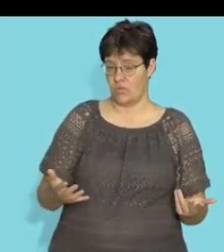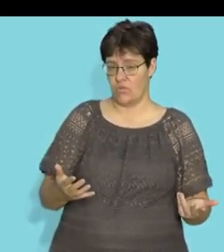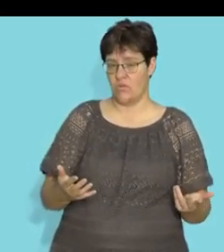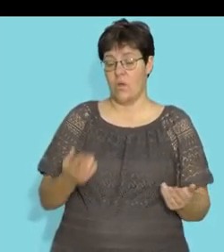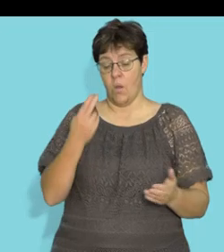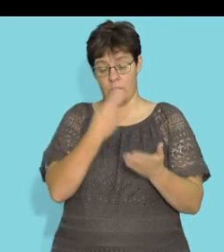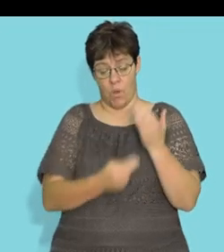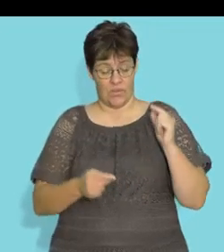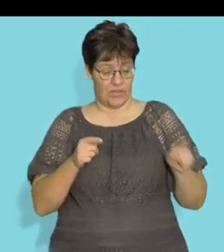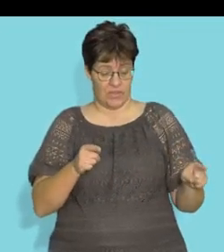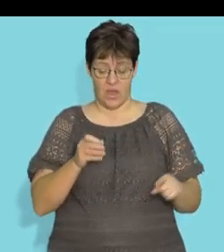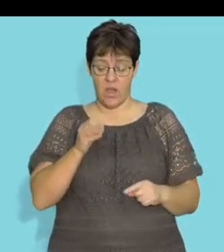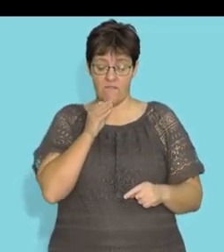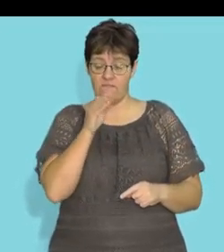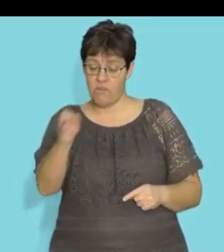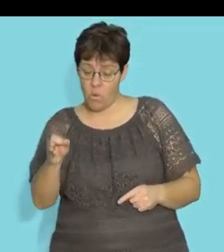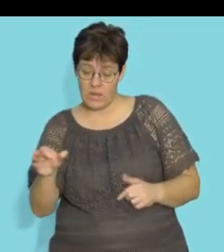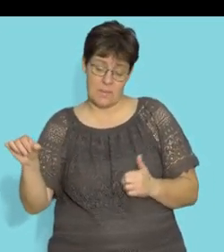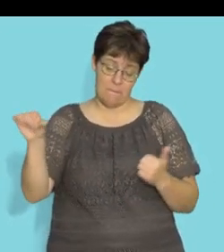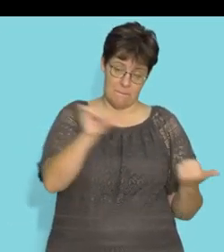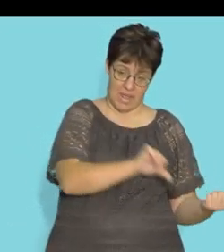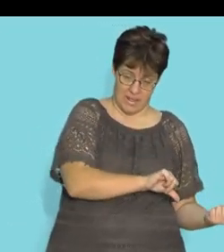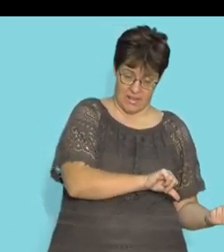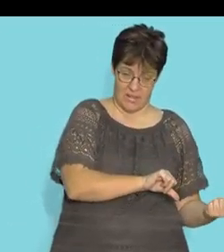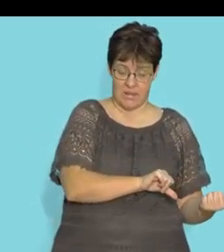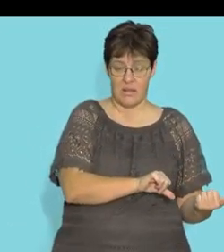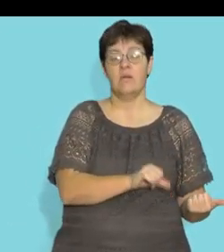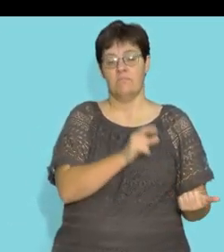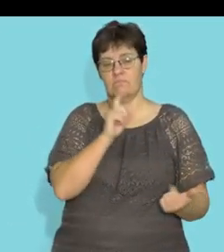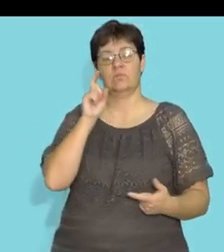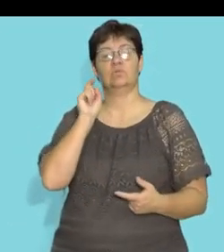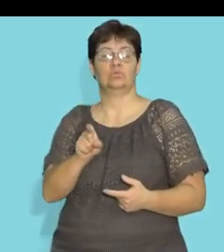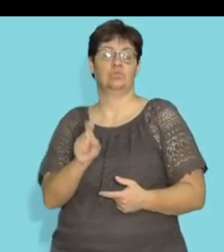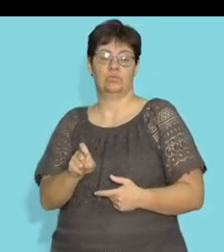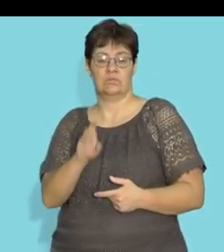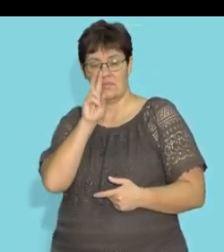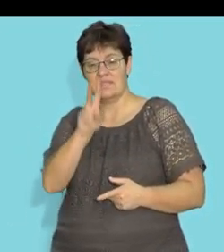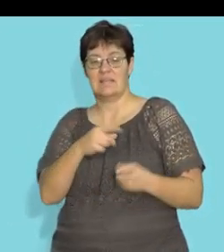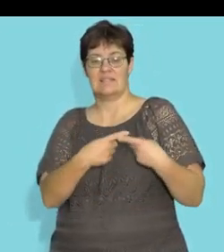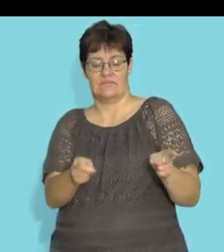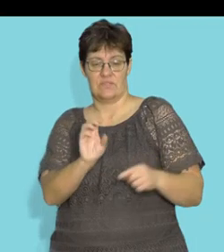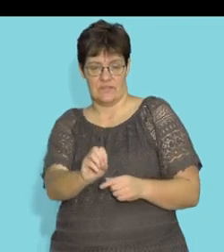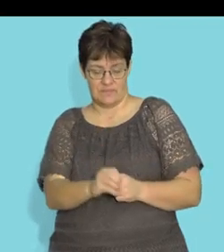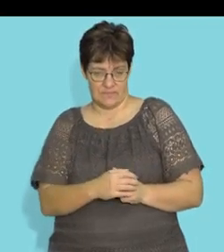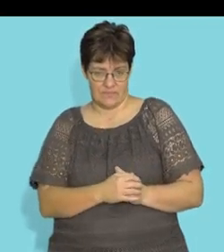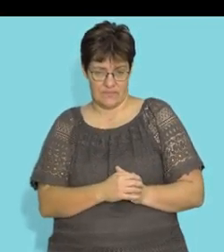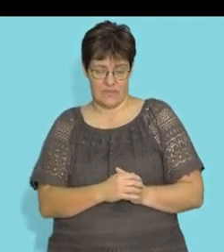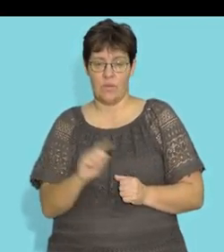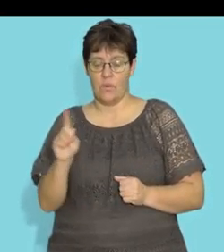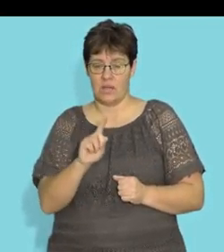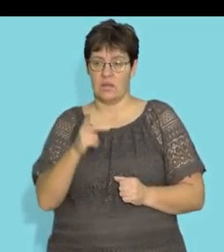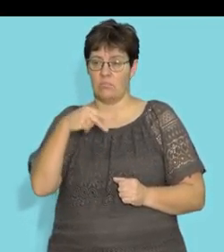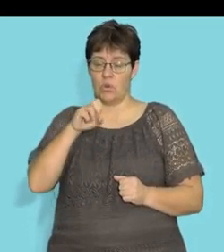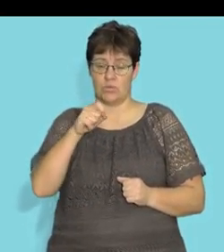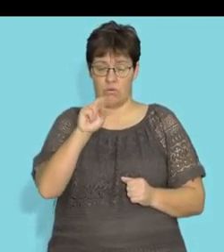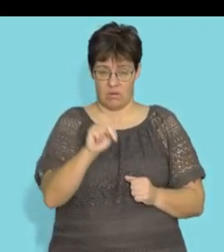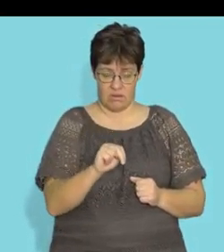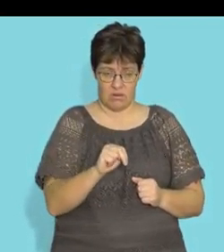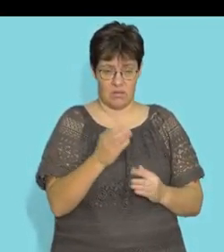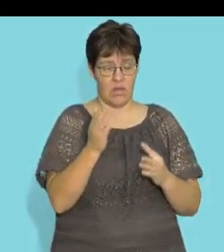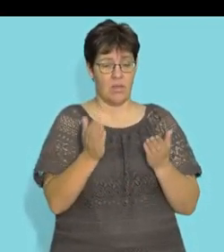chloride ion will now be the base, and when it accepts that hydrogen ion,